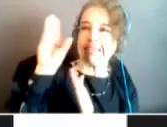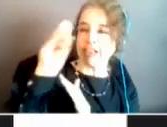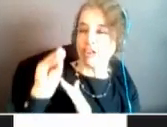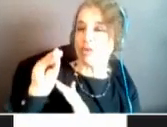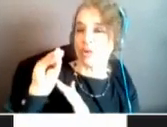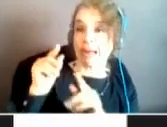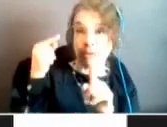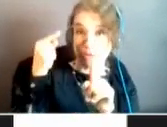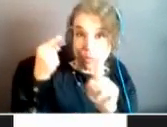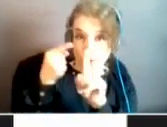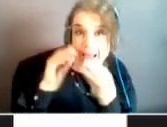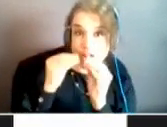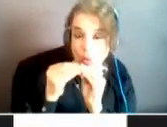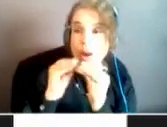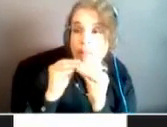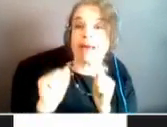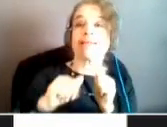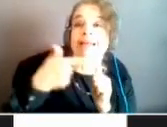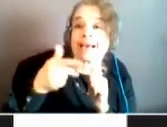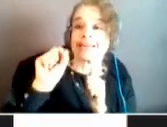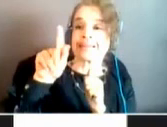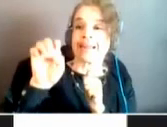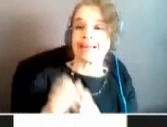of actual numbers. Next slide.